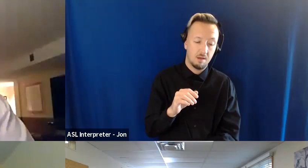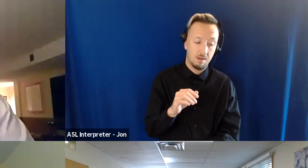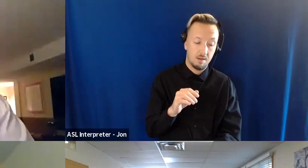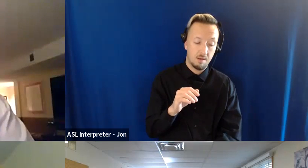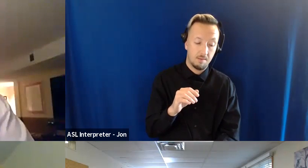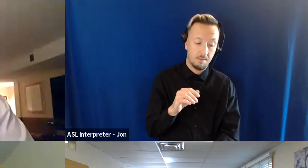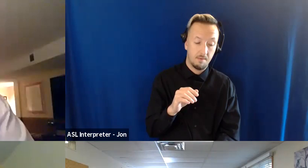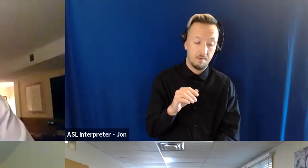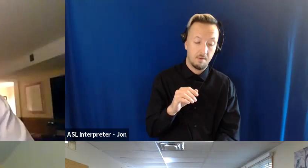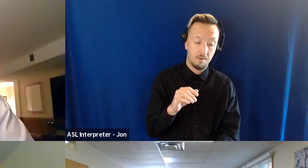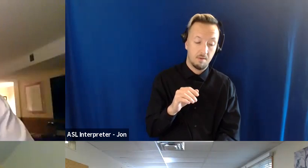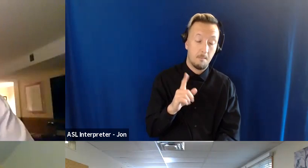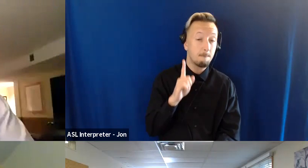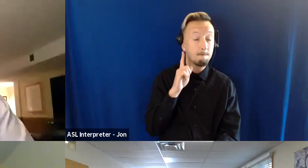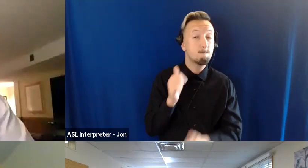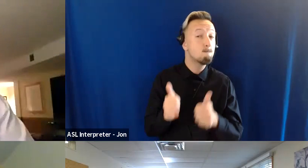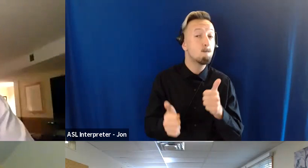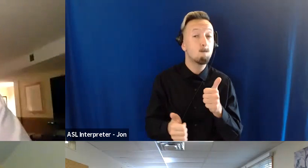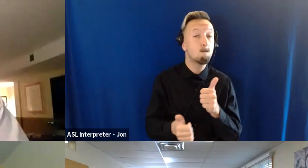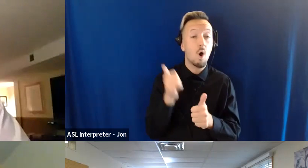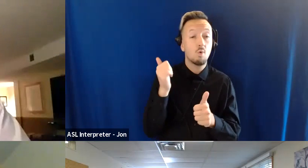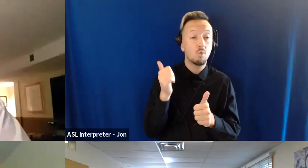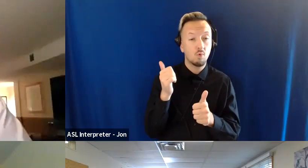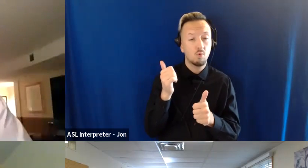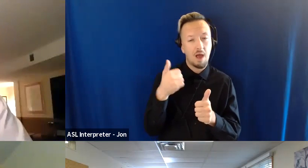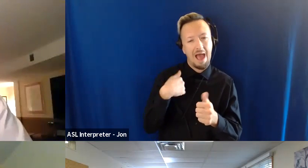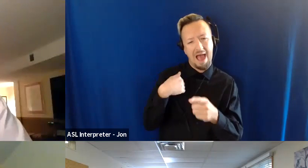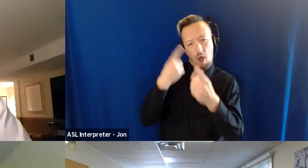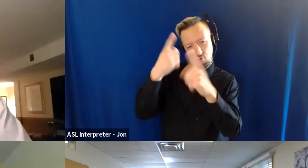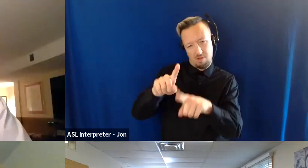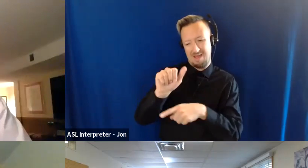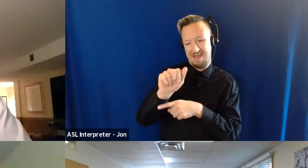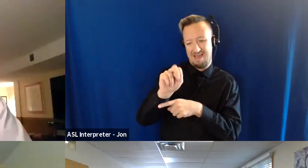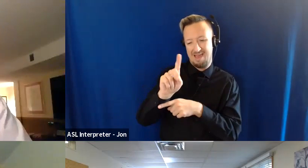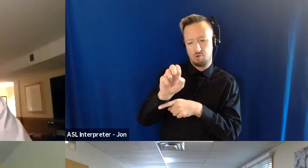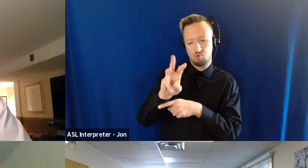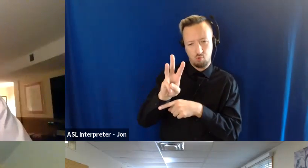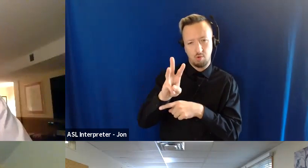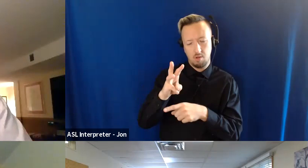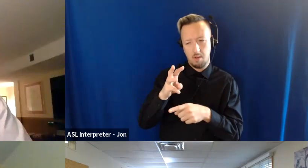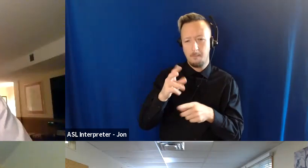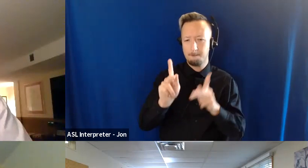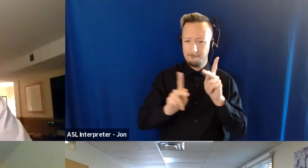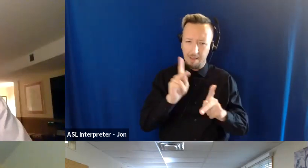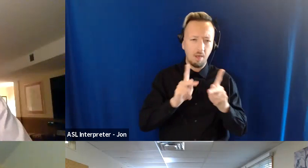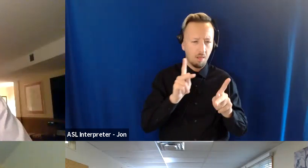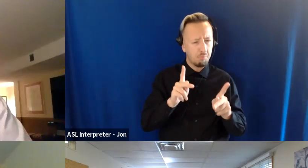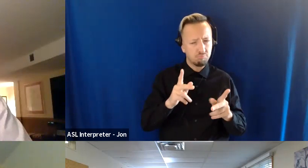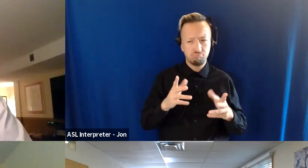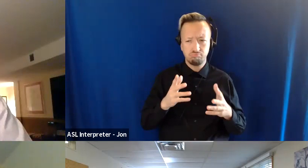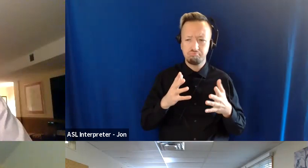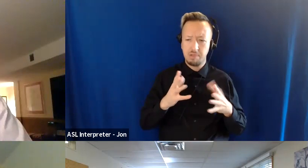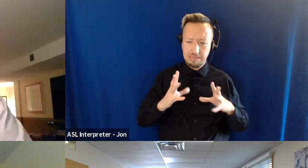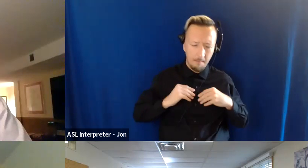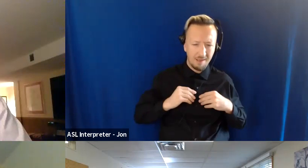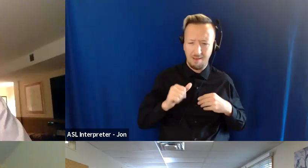But I mean, for the most part, I do agree with Andrew that like people are really accepting and they don't use like the R